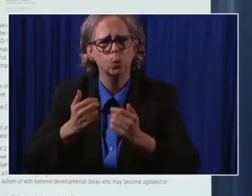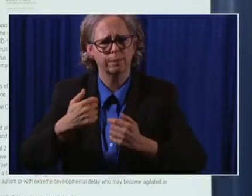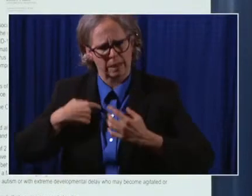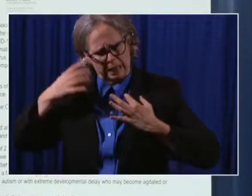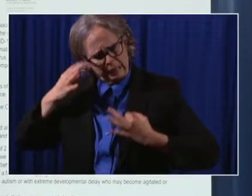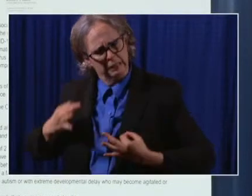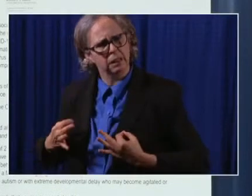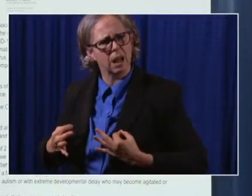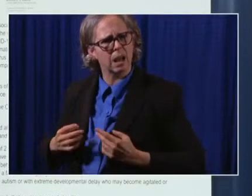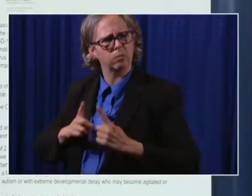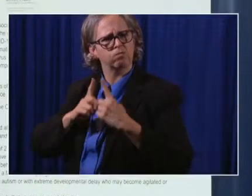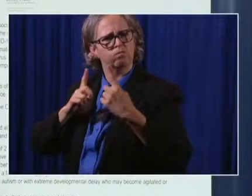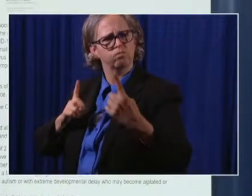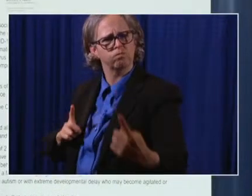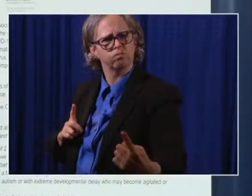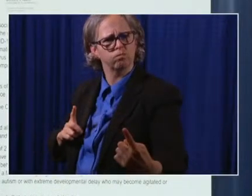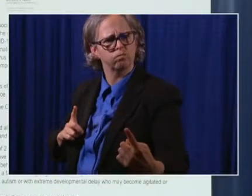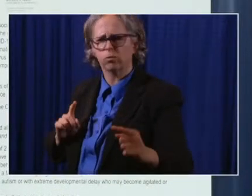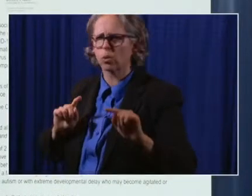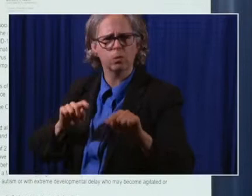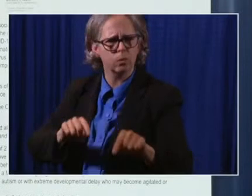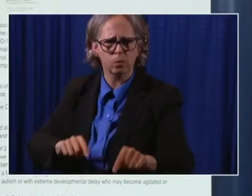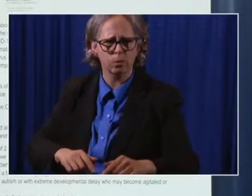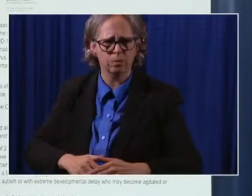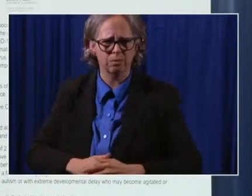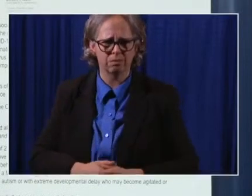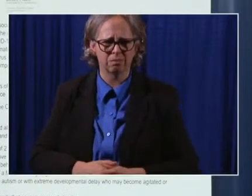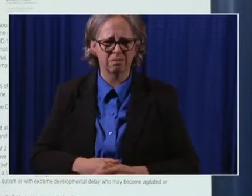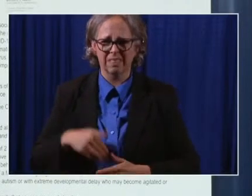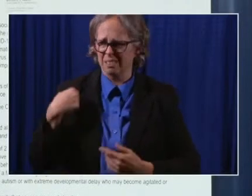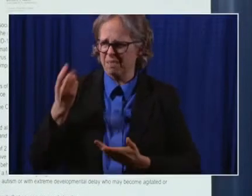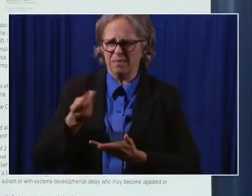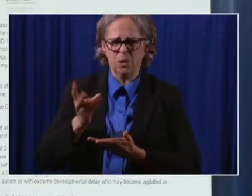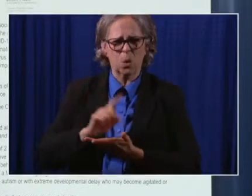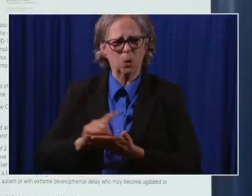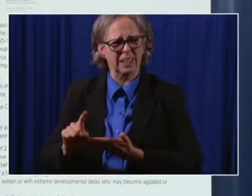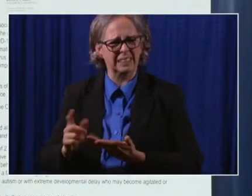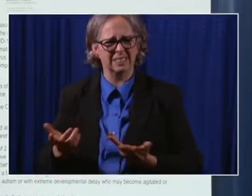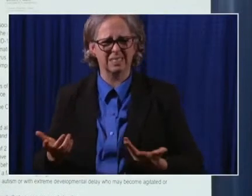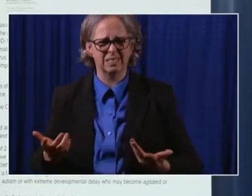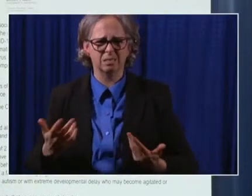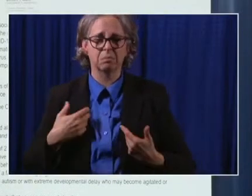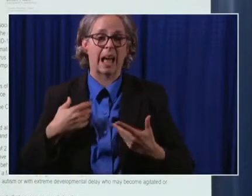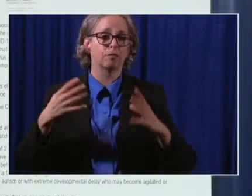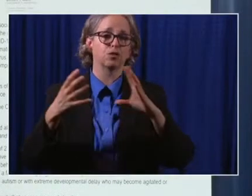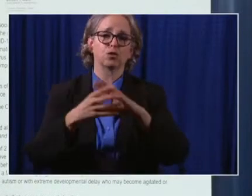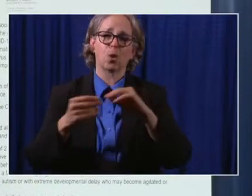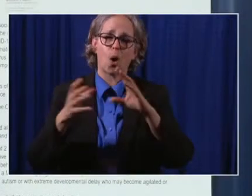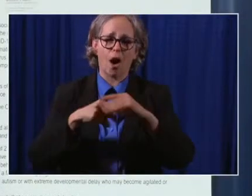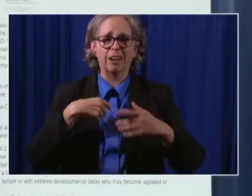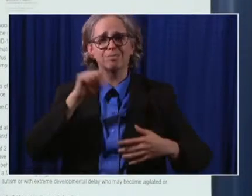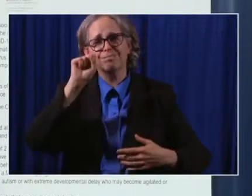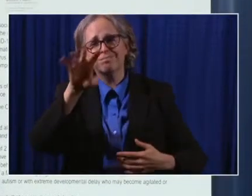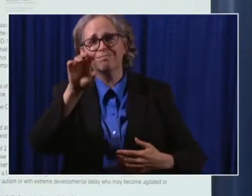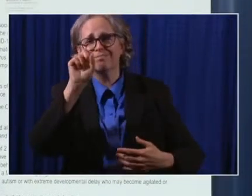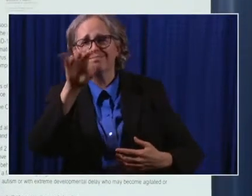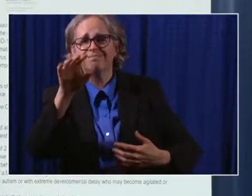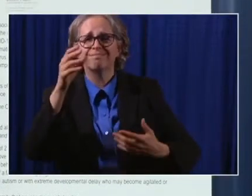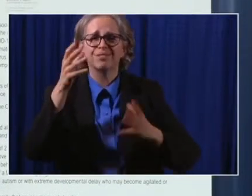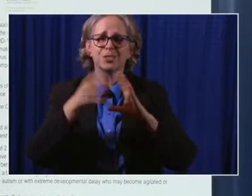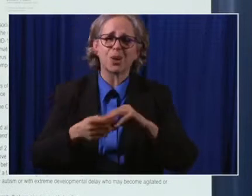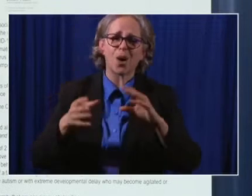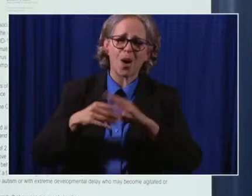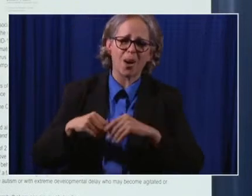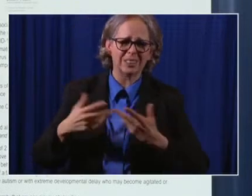from getting ill. For the past few weeks, I've been sharing stories at this press conference about the virus and how it preys